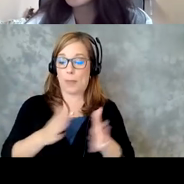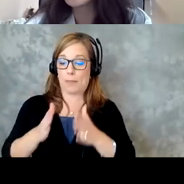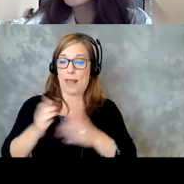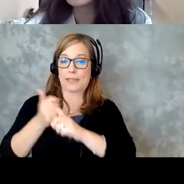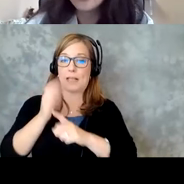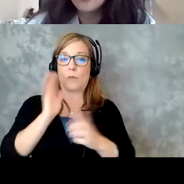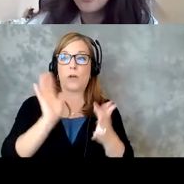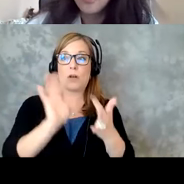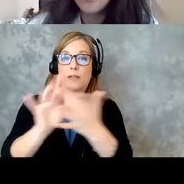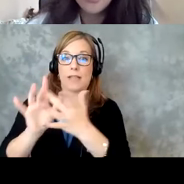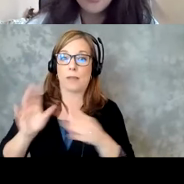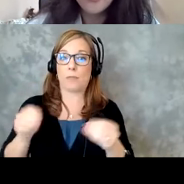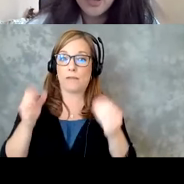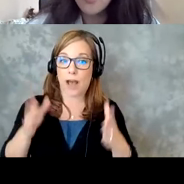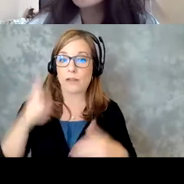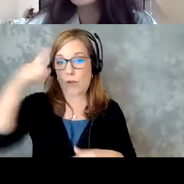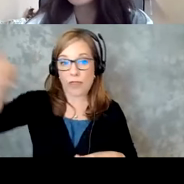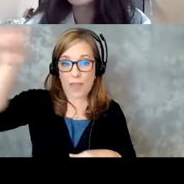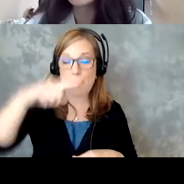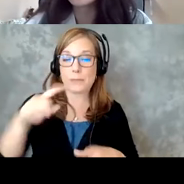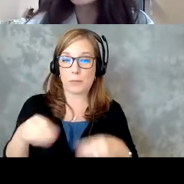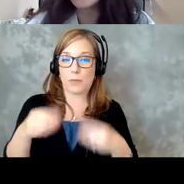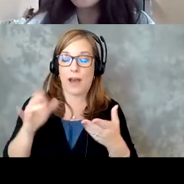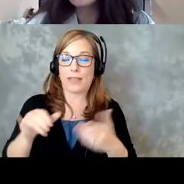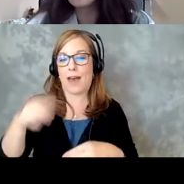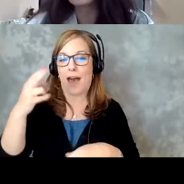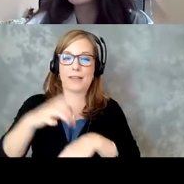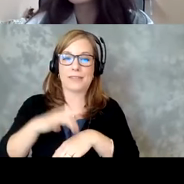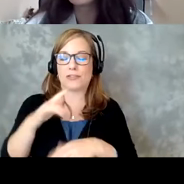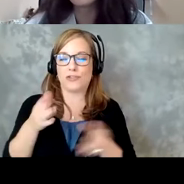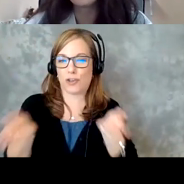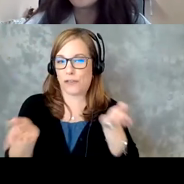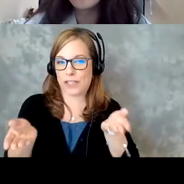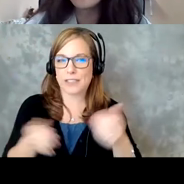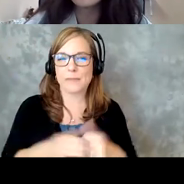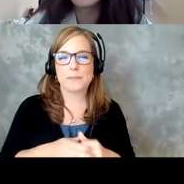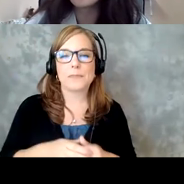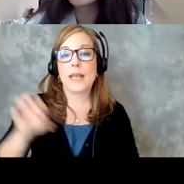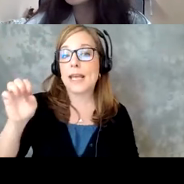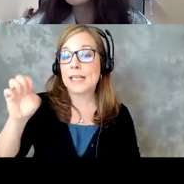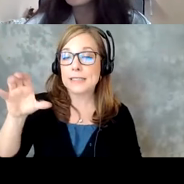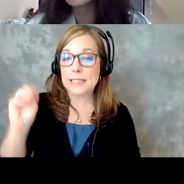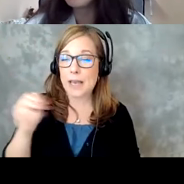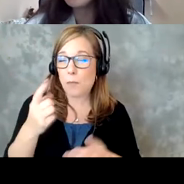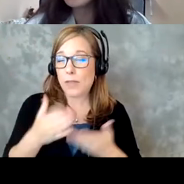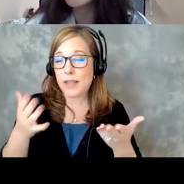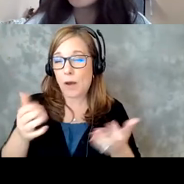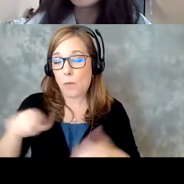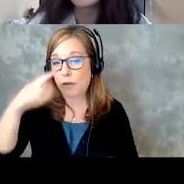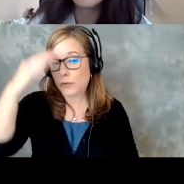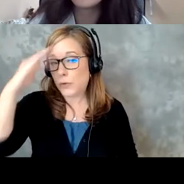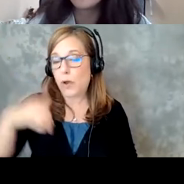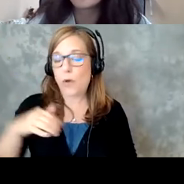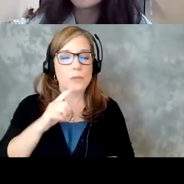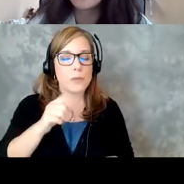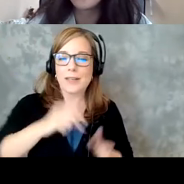provide these high-touch services. And one thing I wanted to note is that ECM is really not intended for all members.